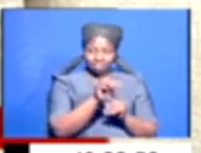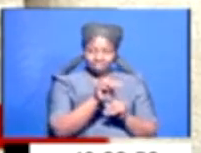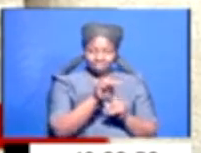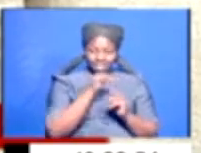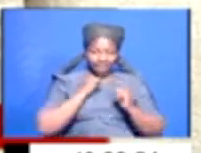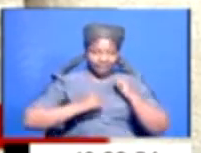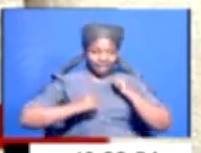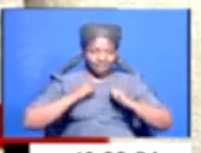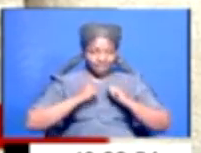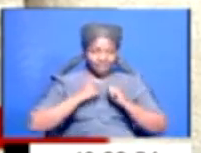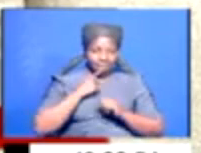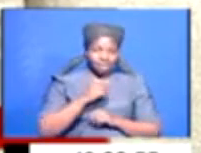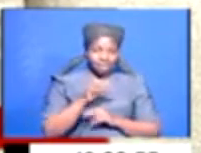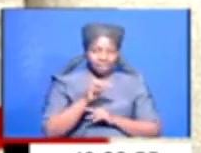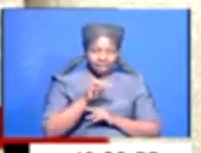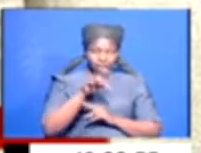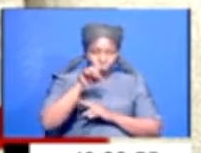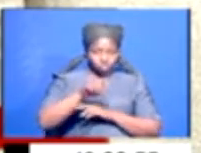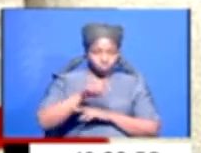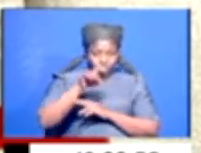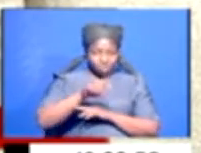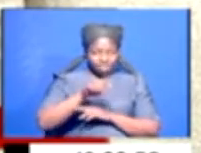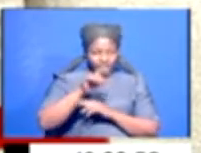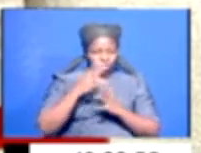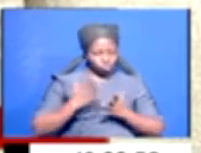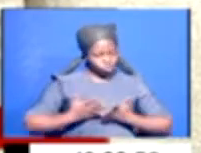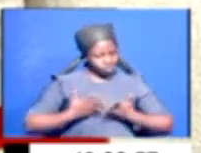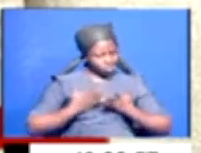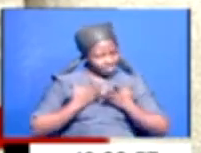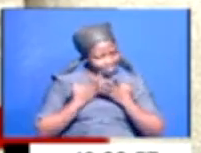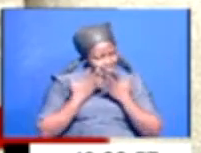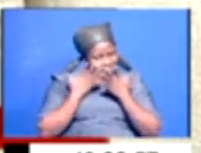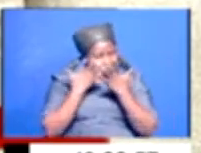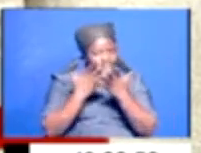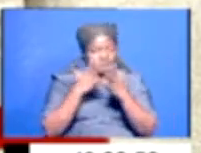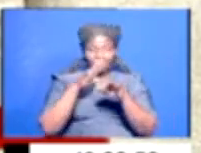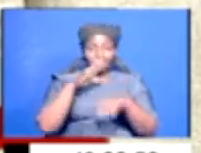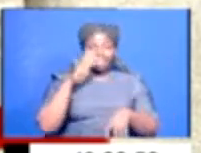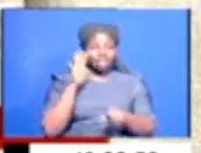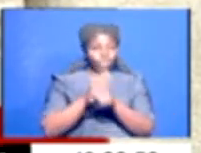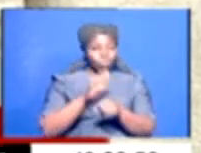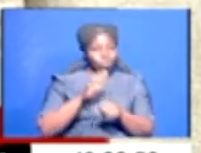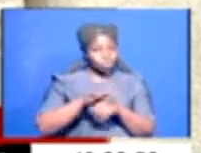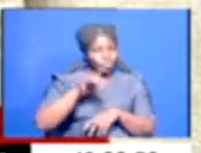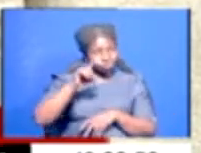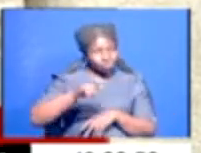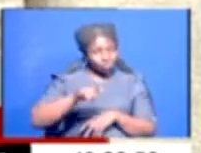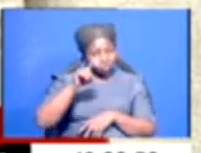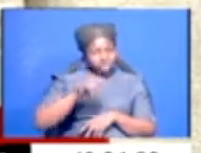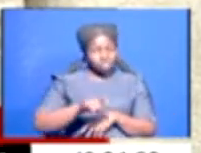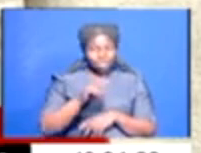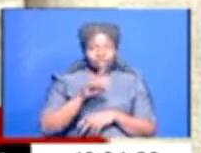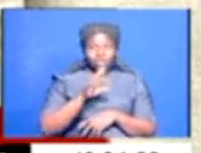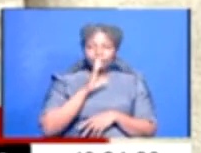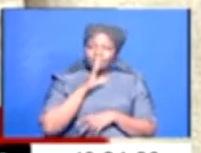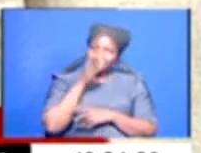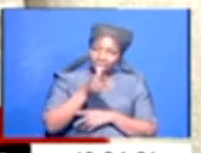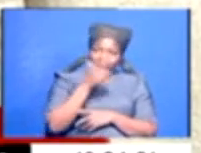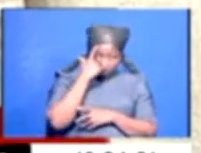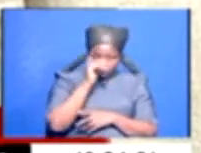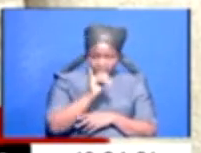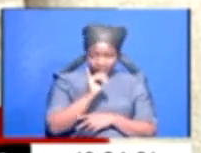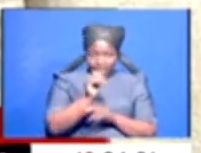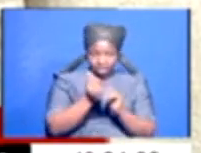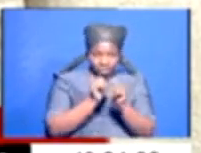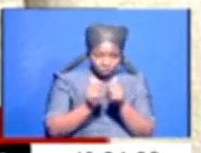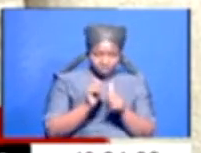sprinting only, you need to sacrifice a lot. You need to give yourself to that event. And to